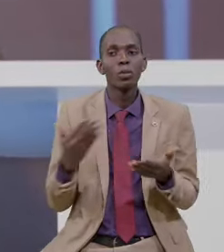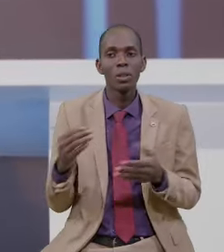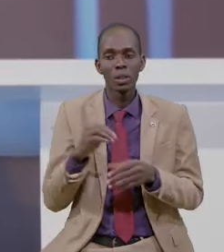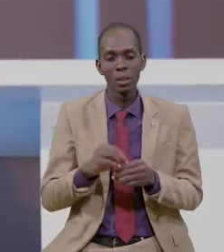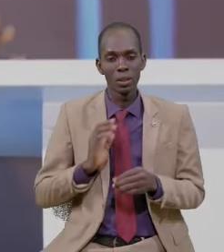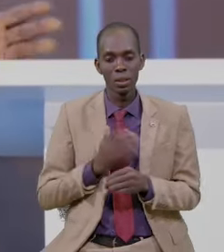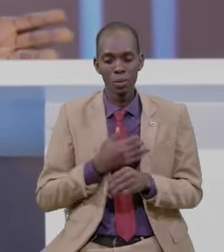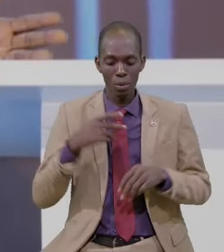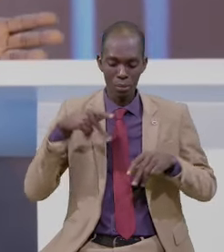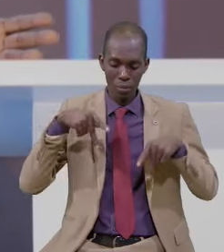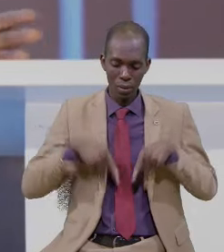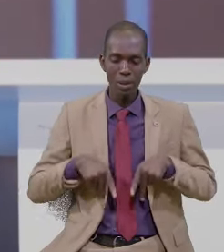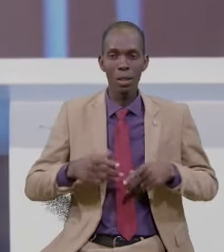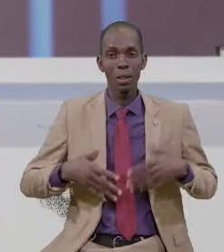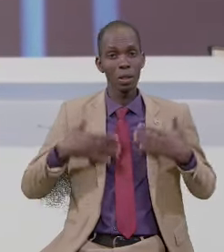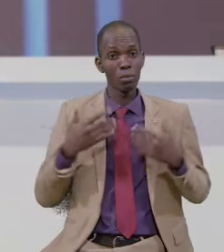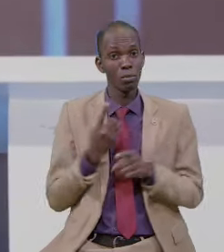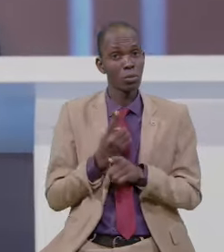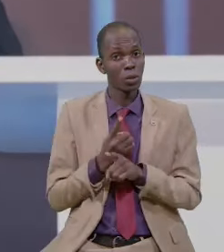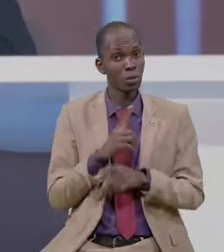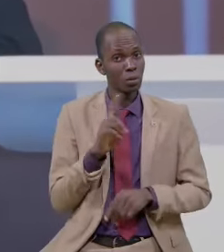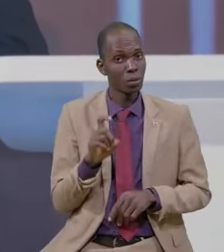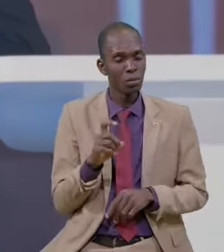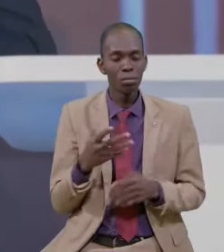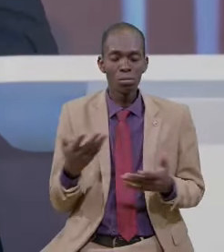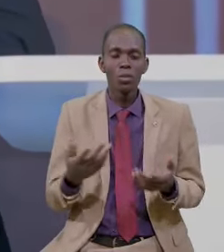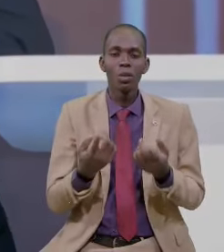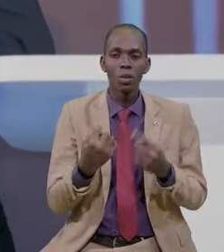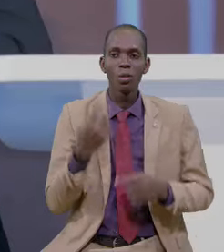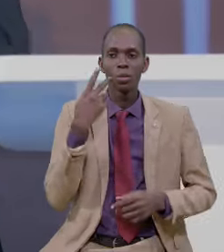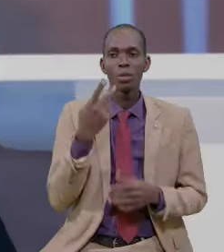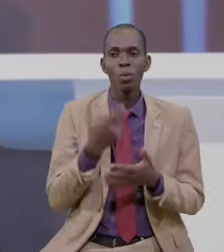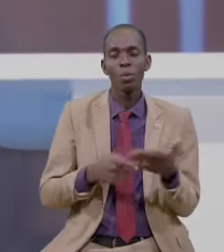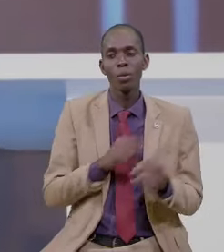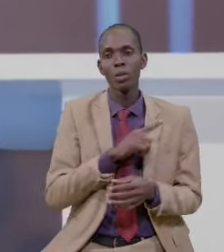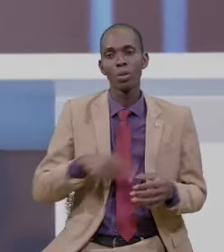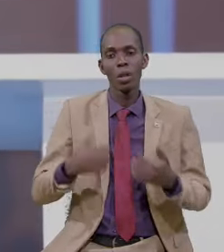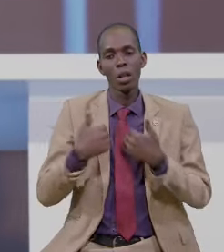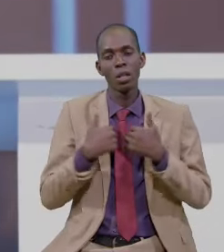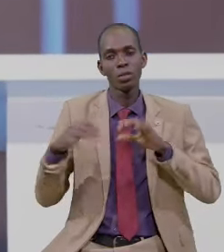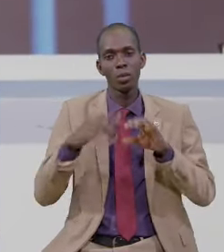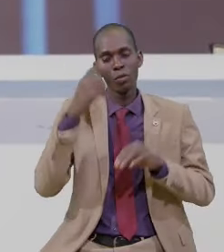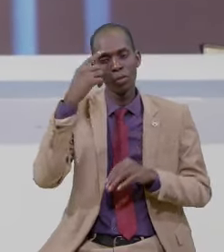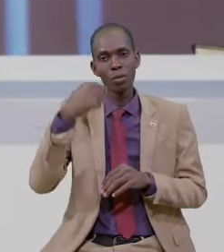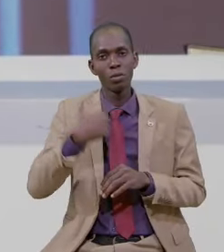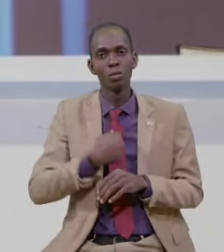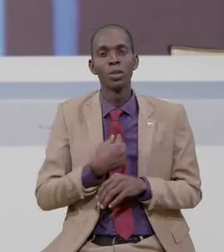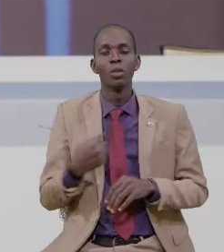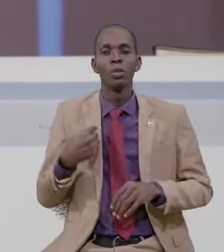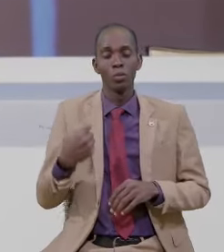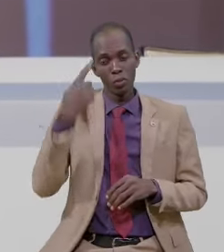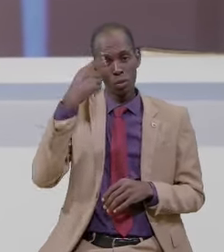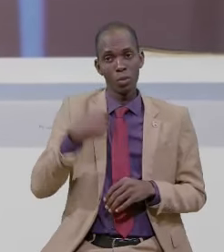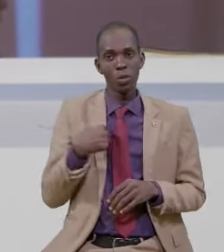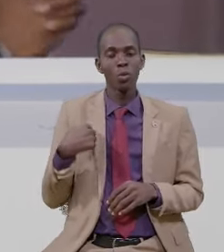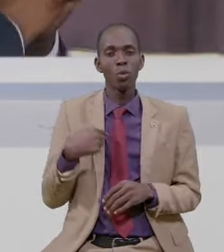personal lives, right? Come and see what the Lord has done. For me, we have a testimony and